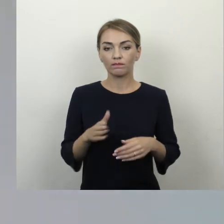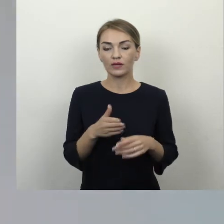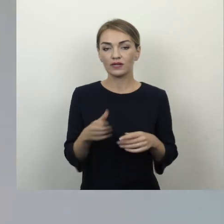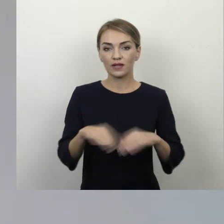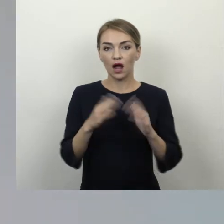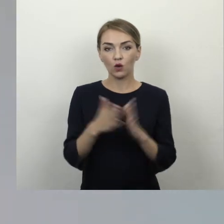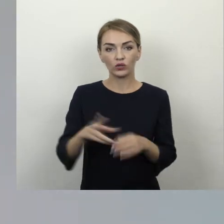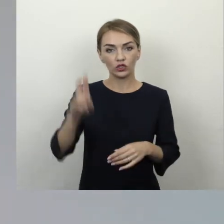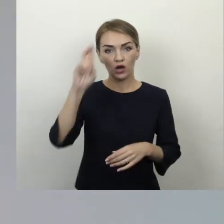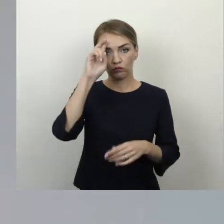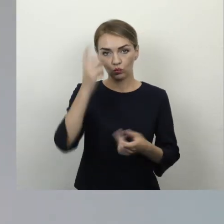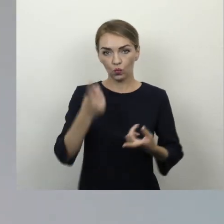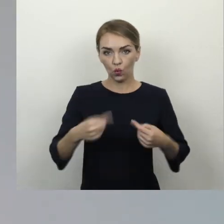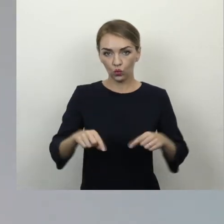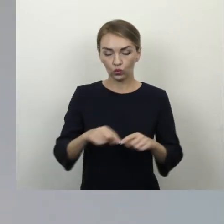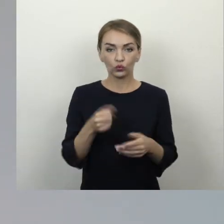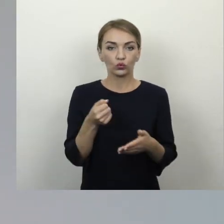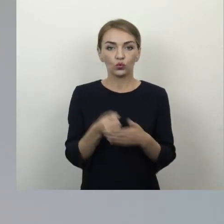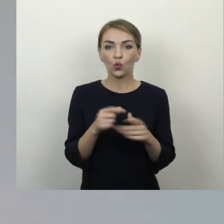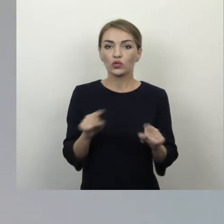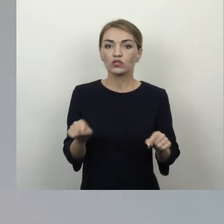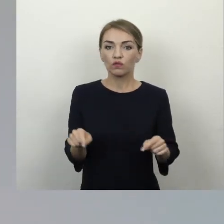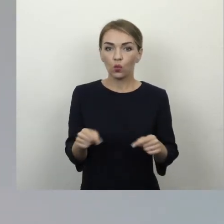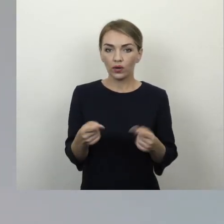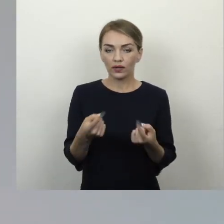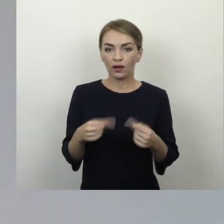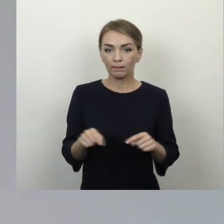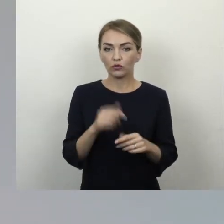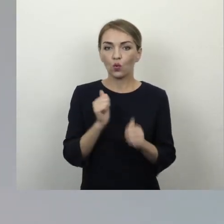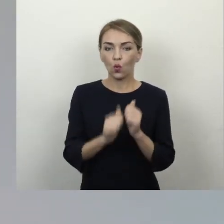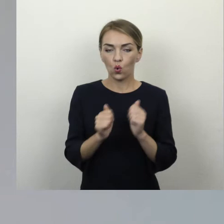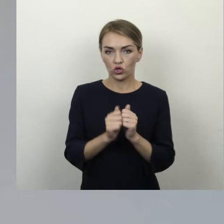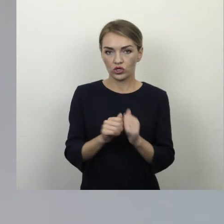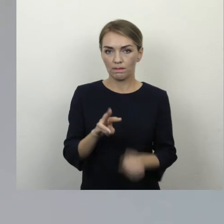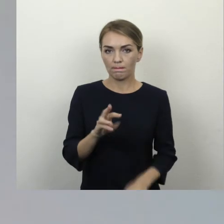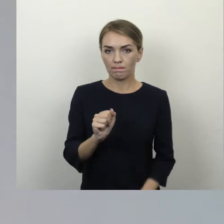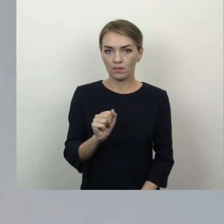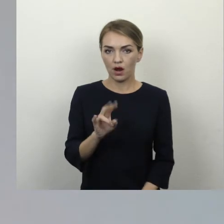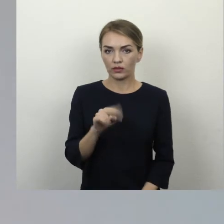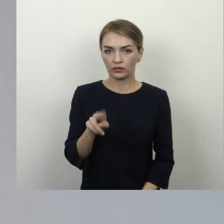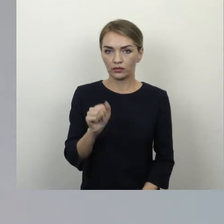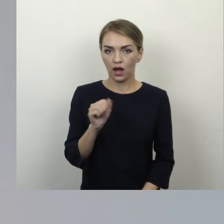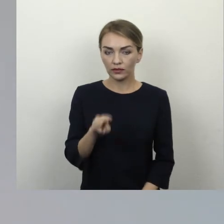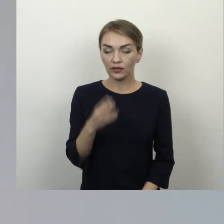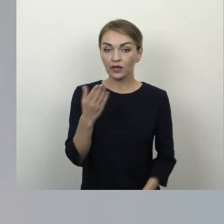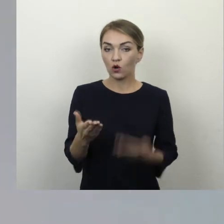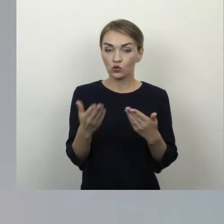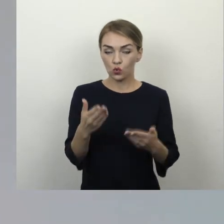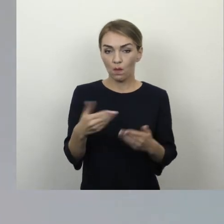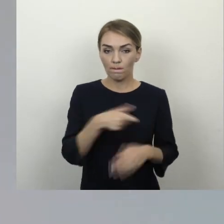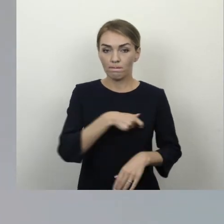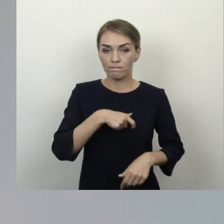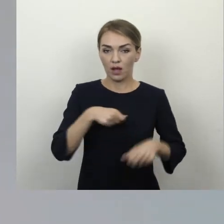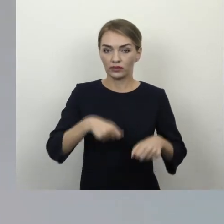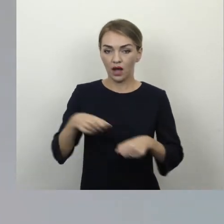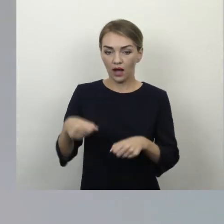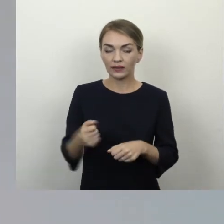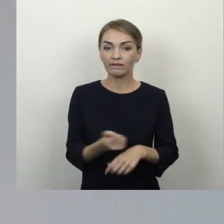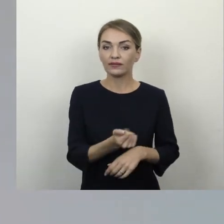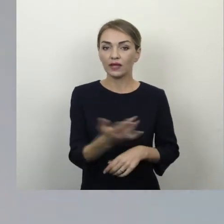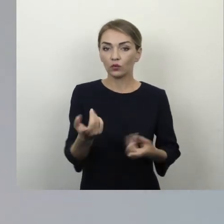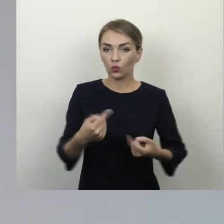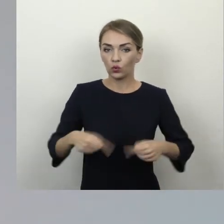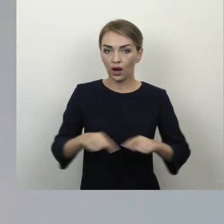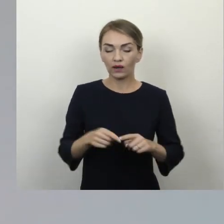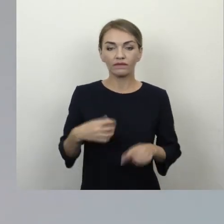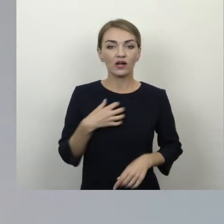districts. For example, from a division in a national district to creating